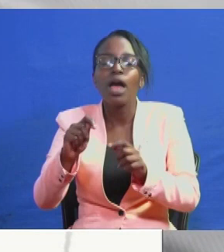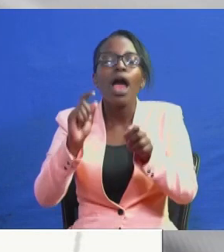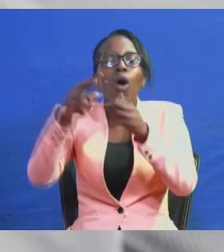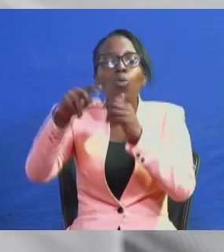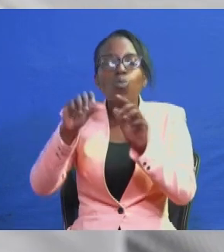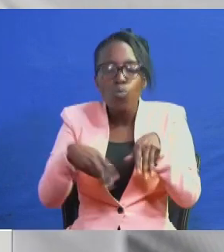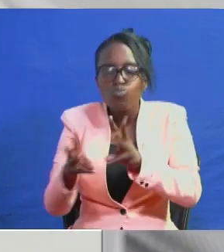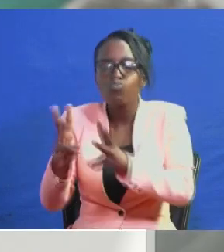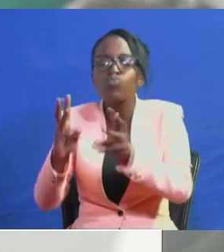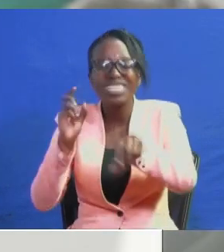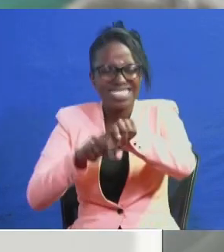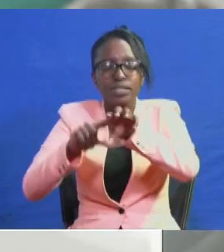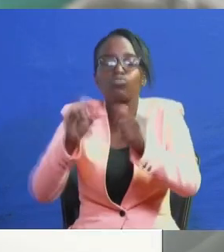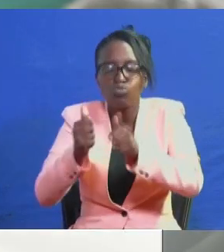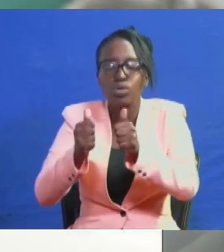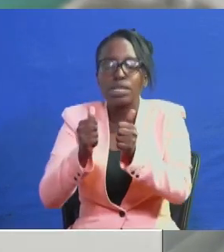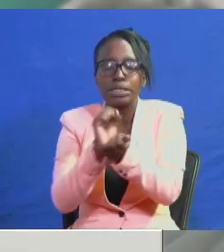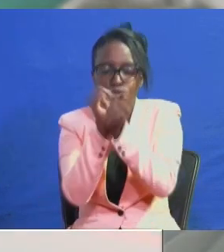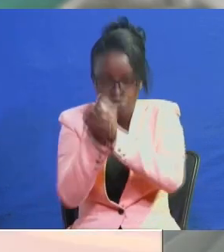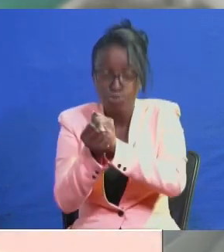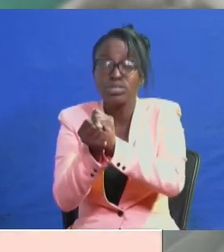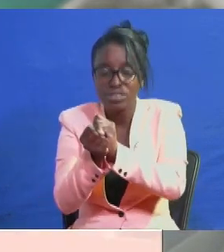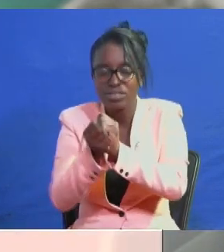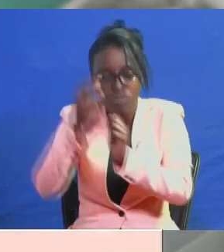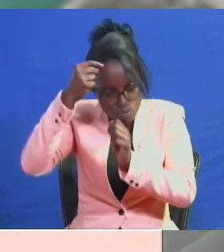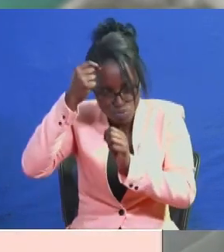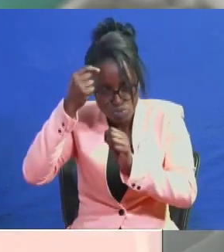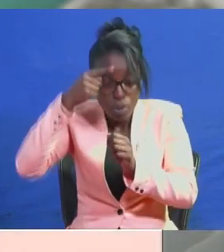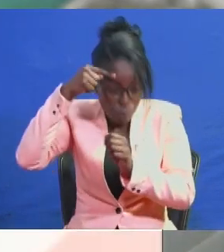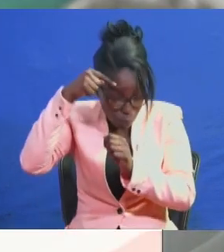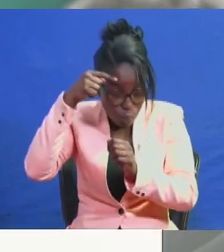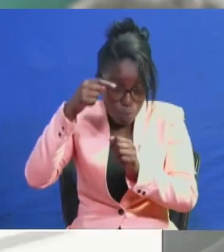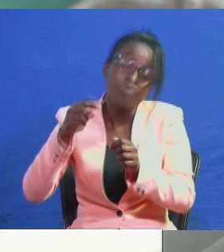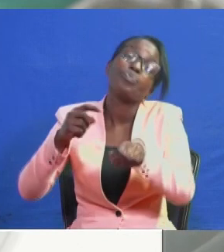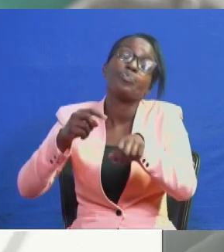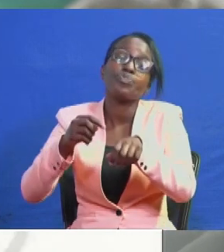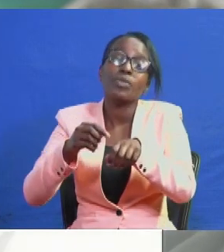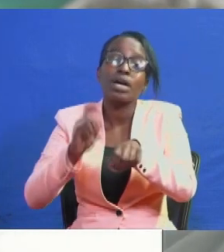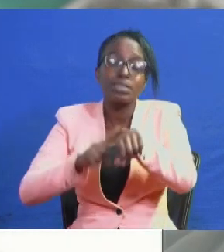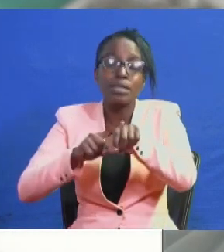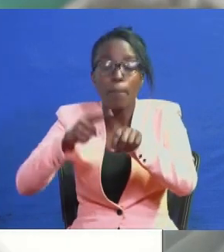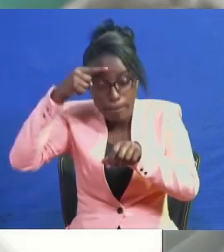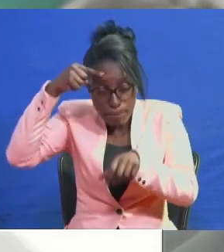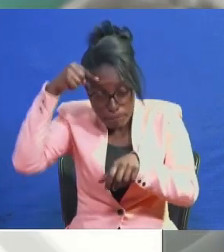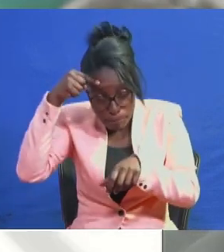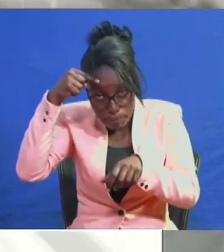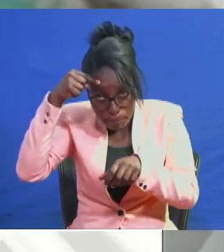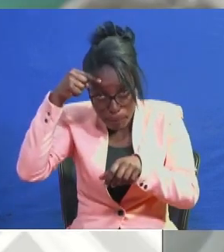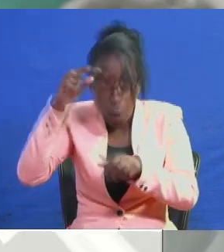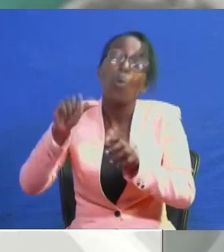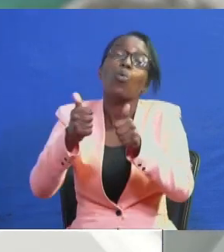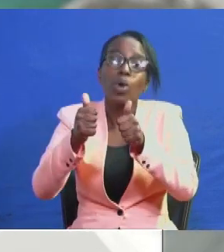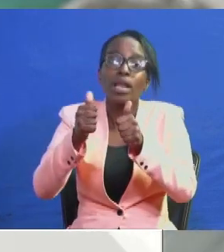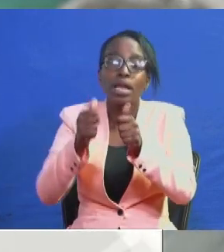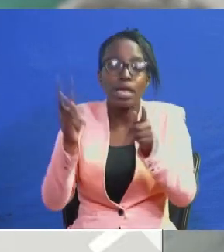is transferred from a part of the scalp with hair, the donor area, to the bald area. Typically, the